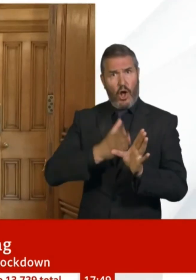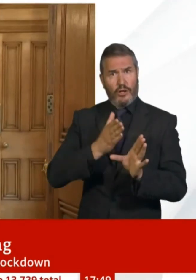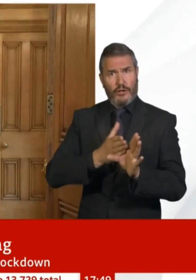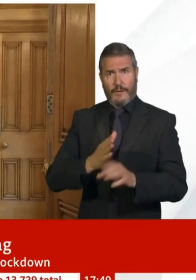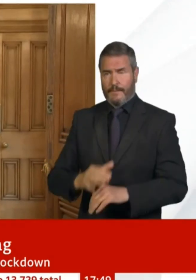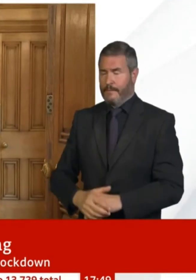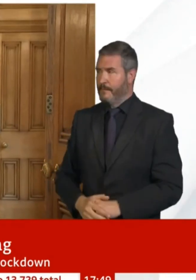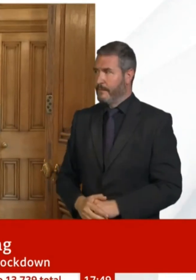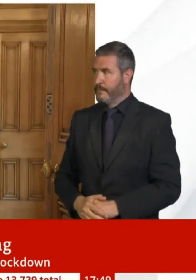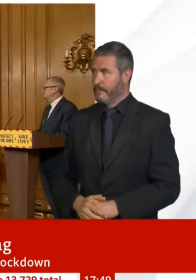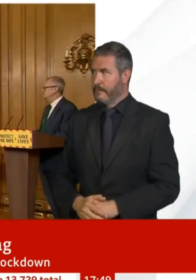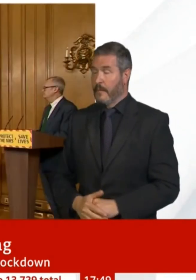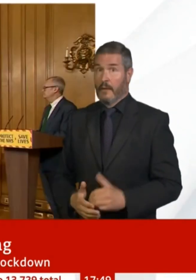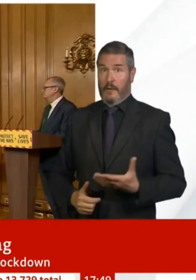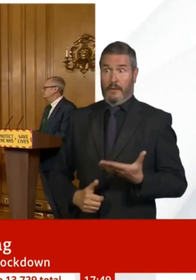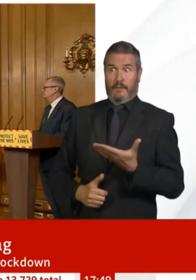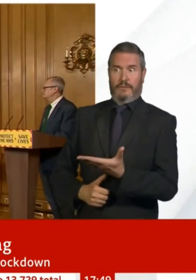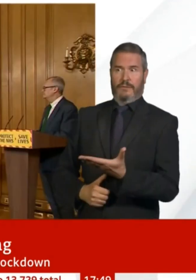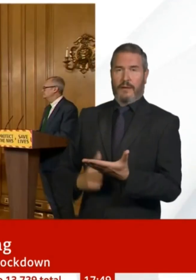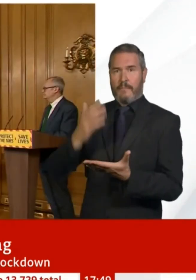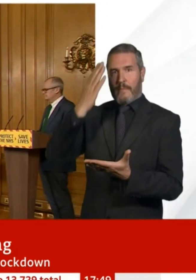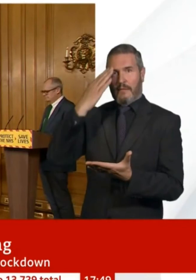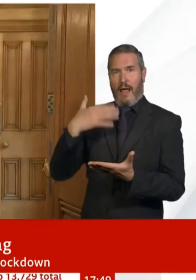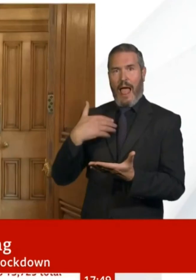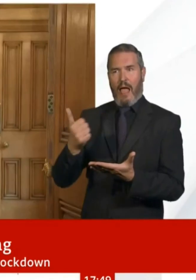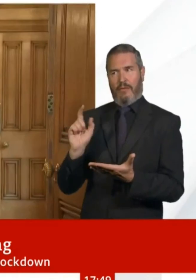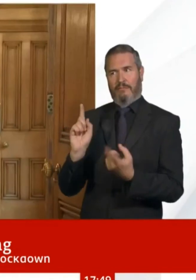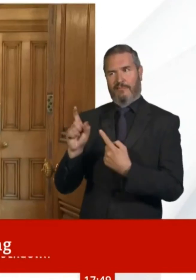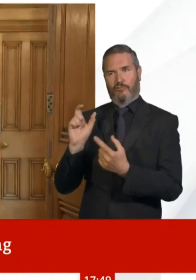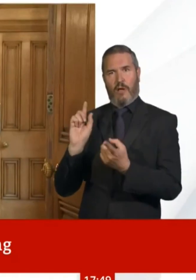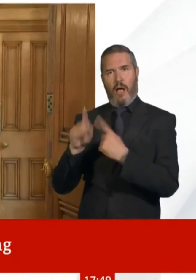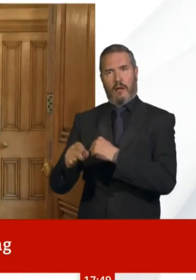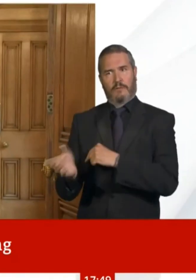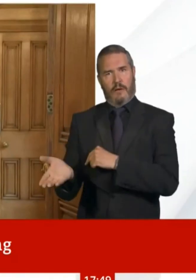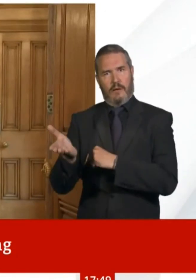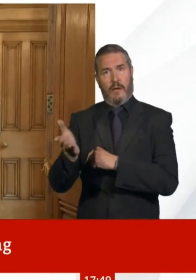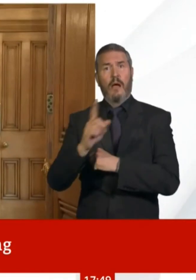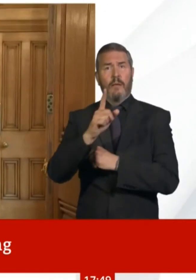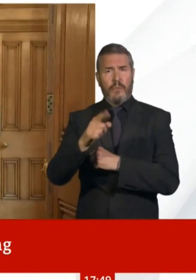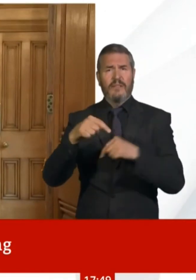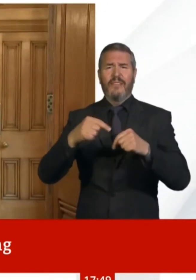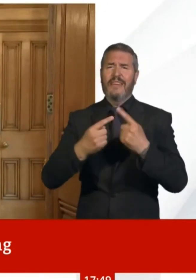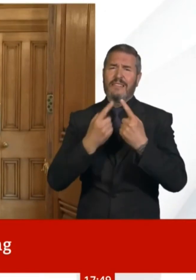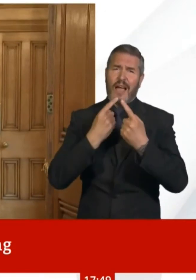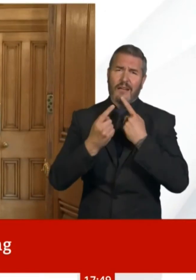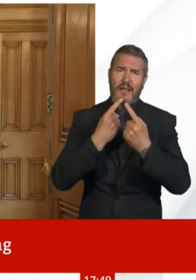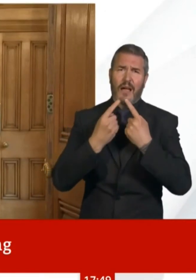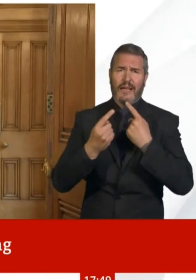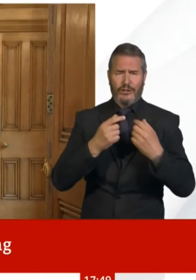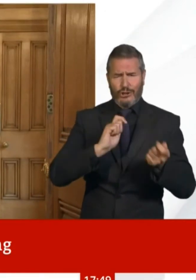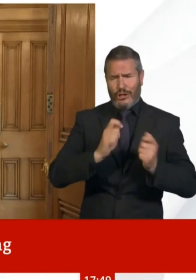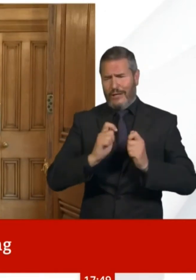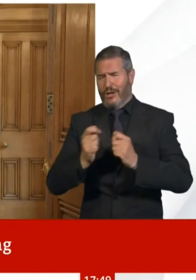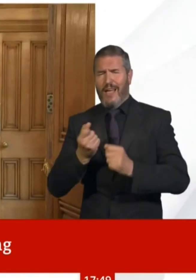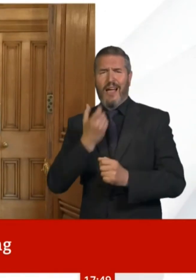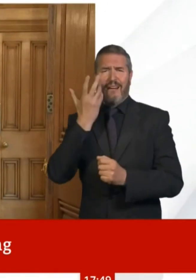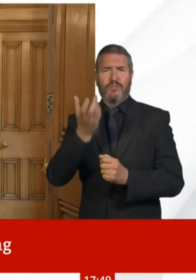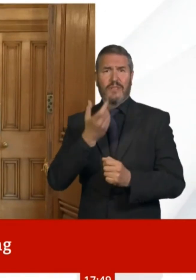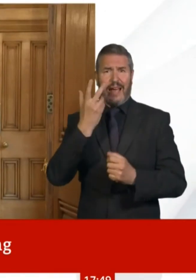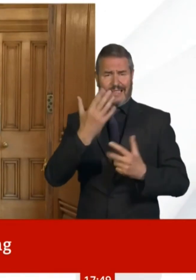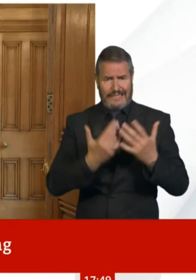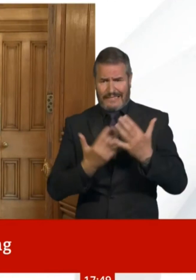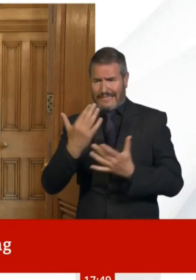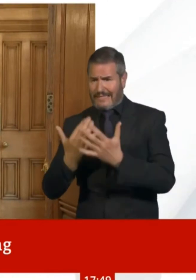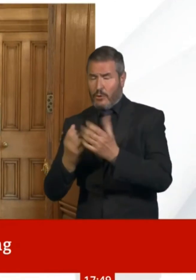also, I mean, I'll let Chris address the mental health issue, but there's all sorts of fluidity in the data. What we need to do is make sure that